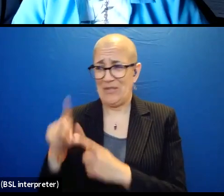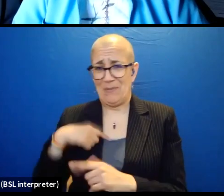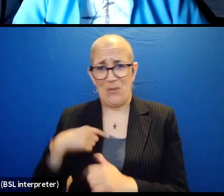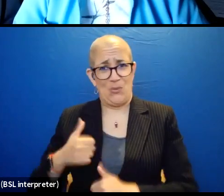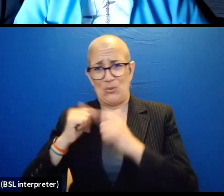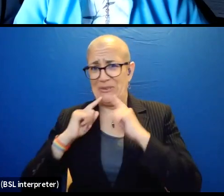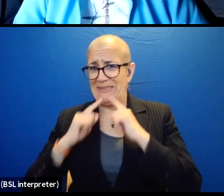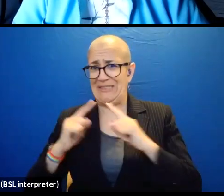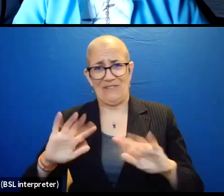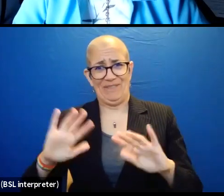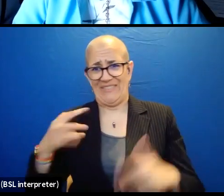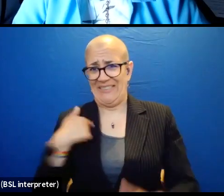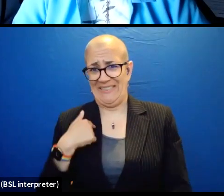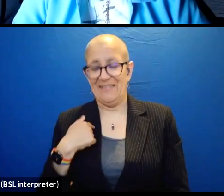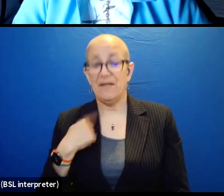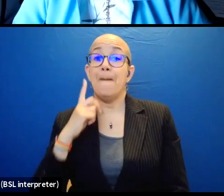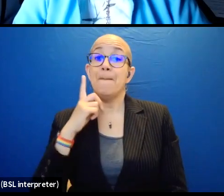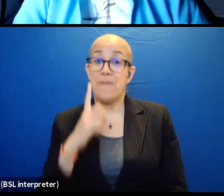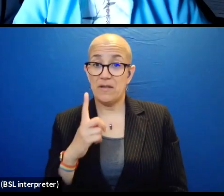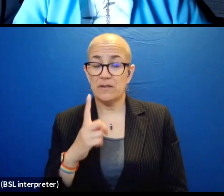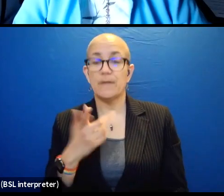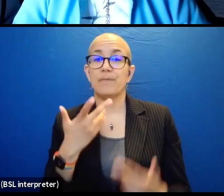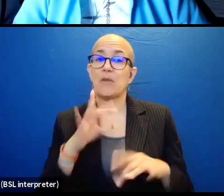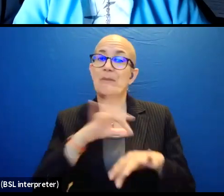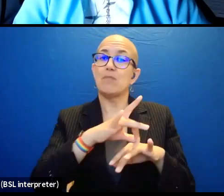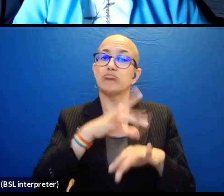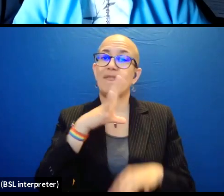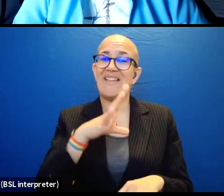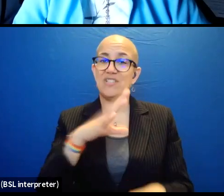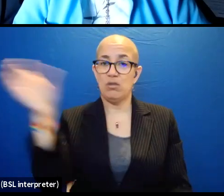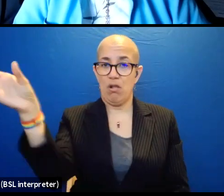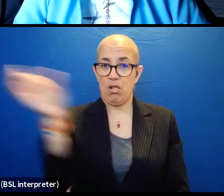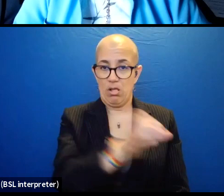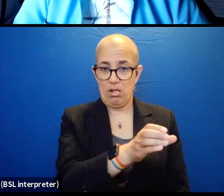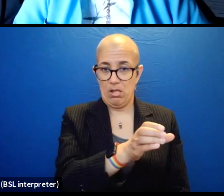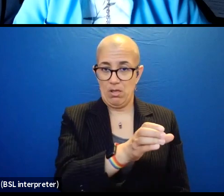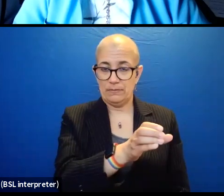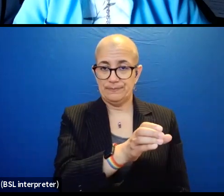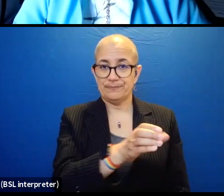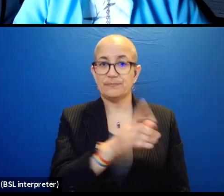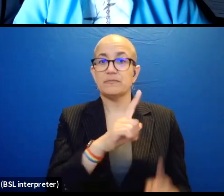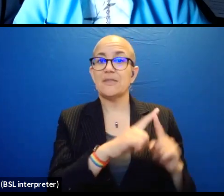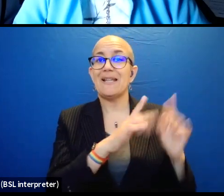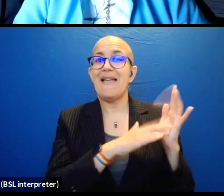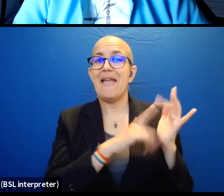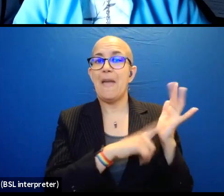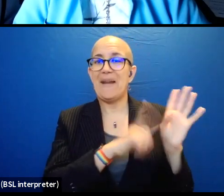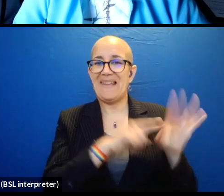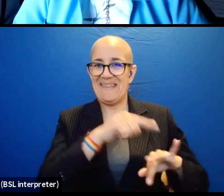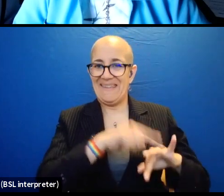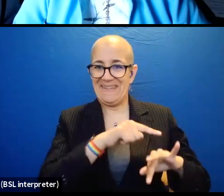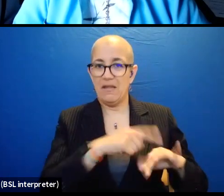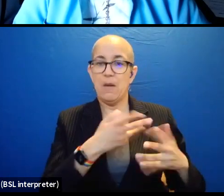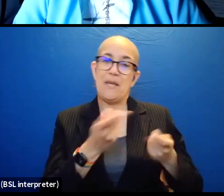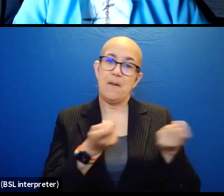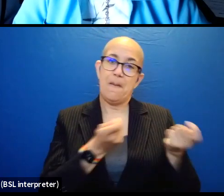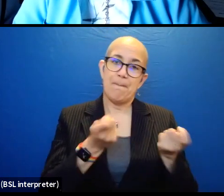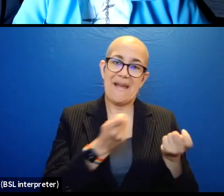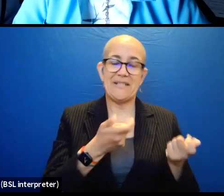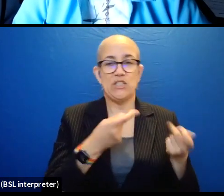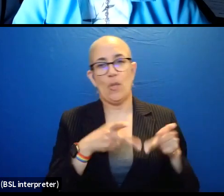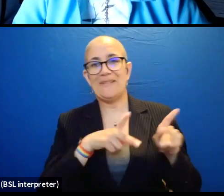teacher. But we got in professionals. And Emily sort of managed the system in her